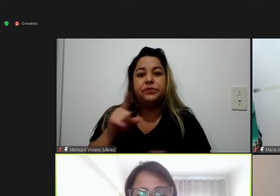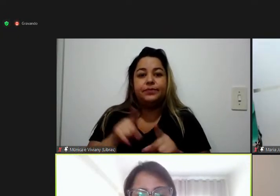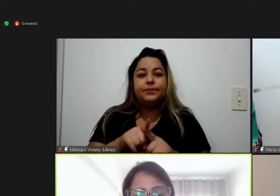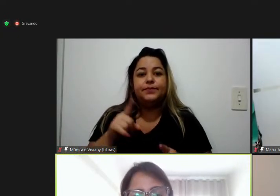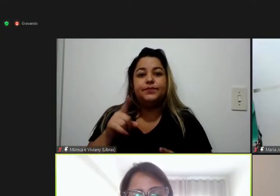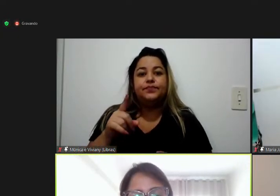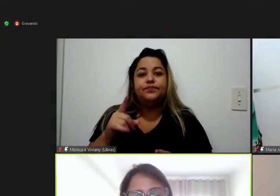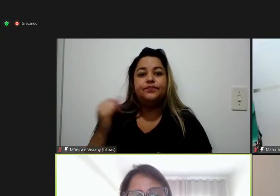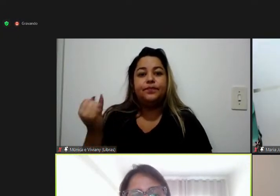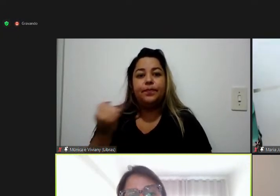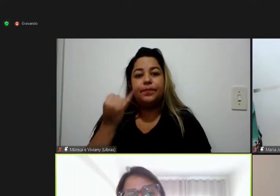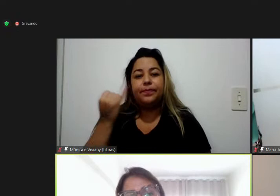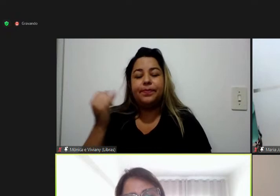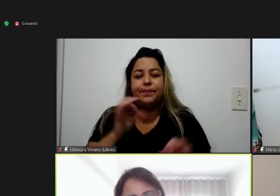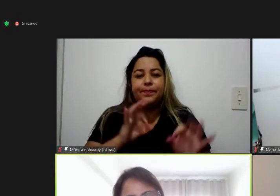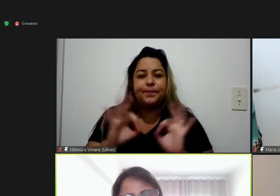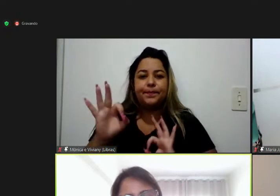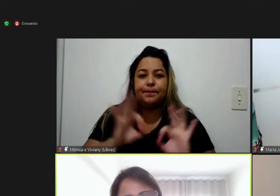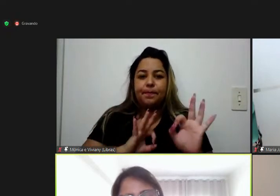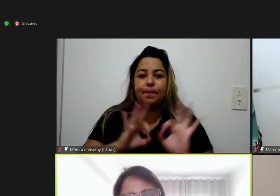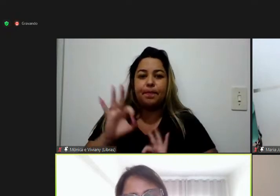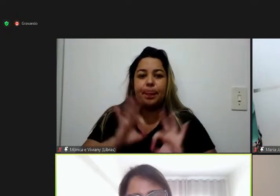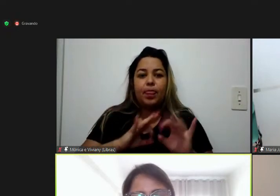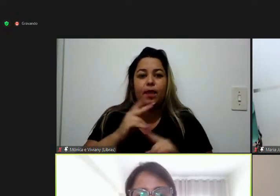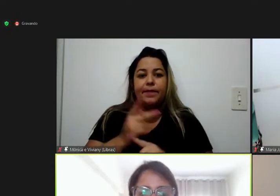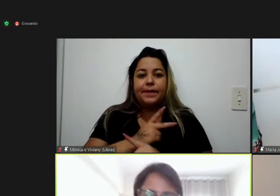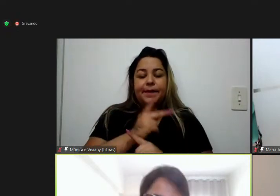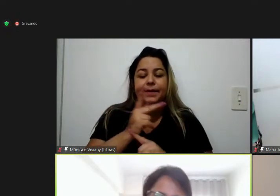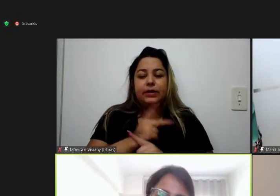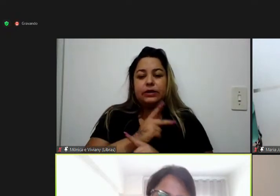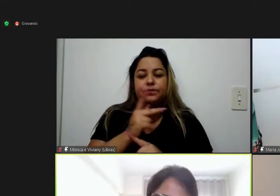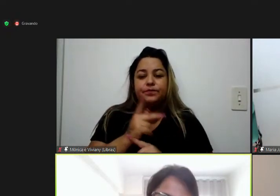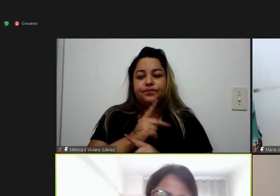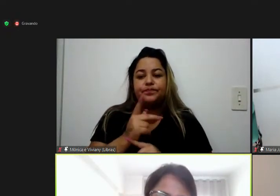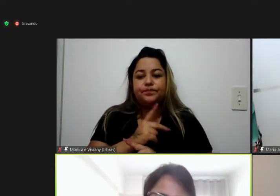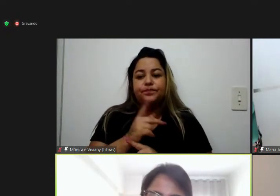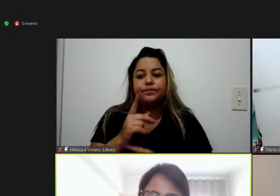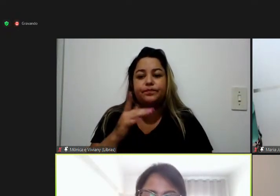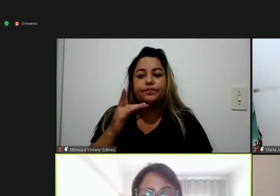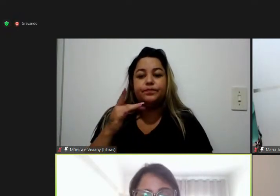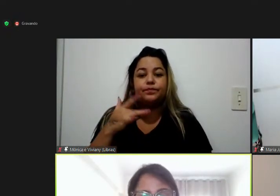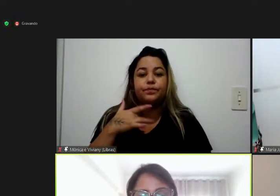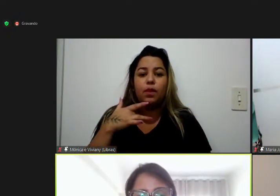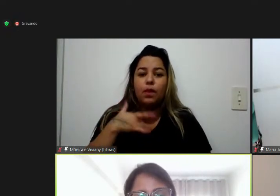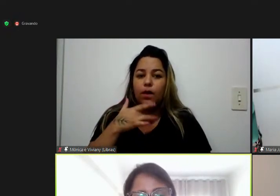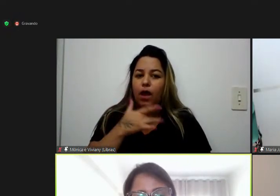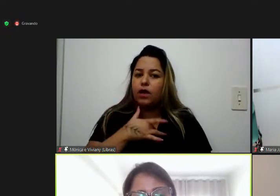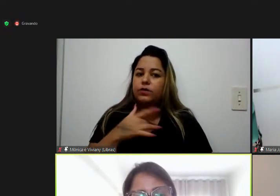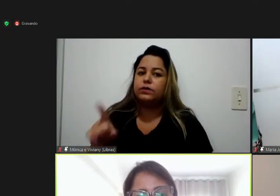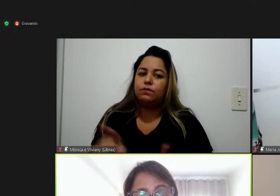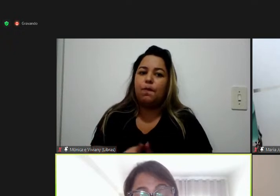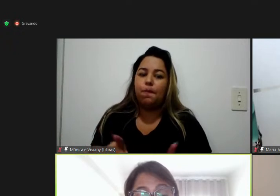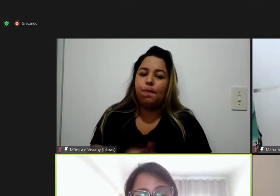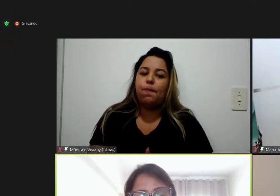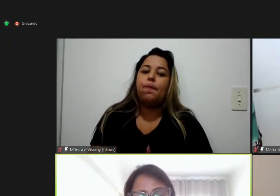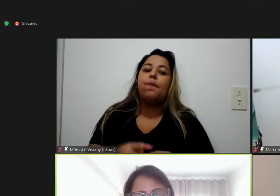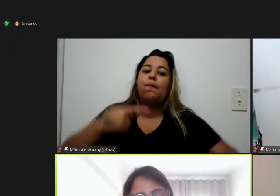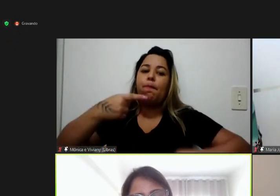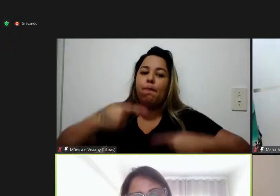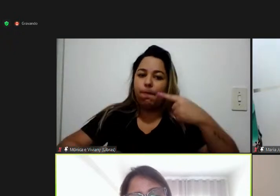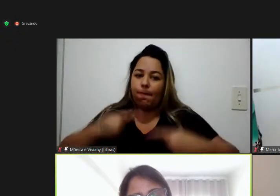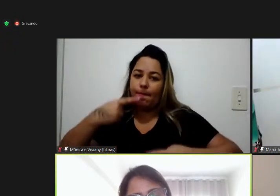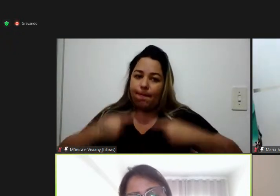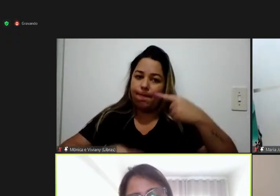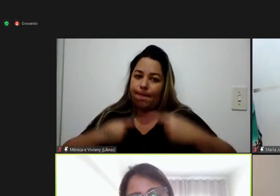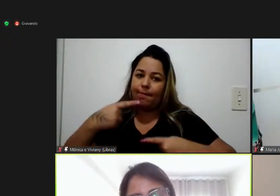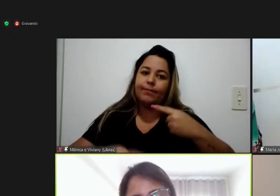and reinforce about the importance of how to organize primary care, seeking for the prevention and promotion of health, and food and nutrition is